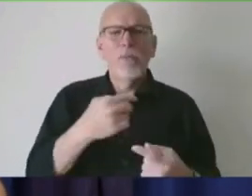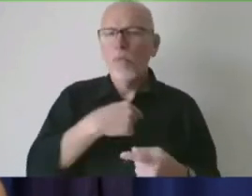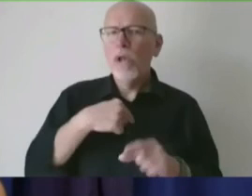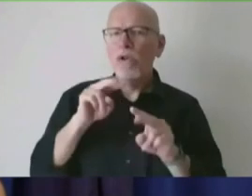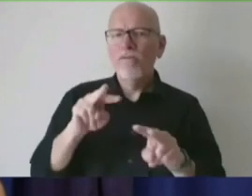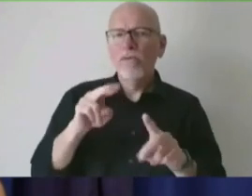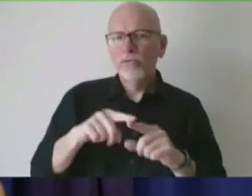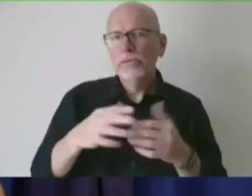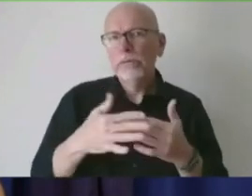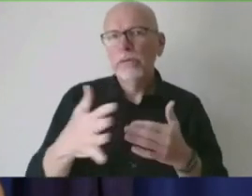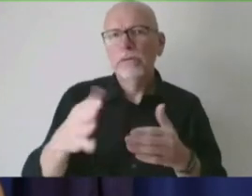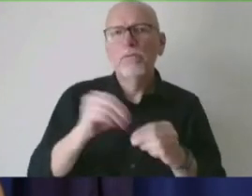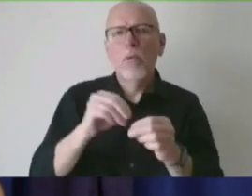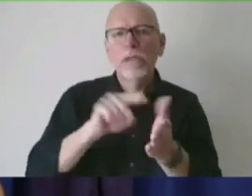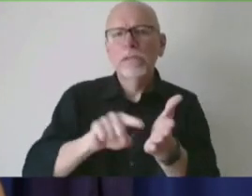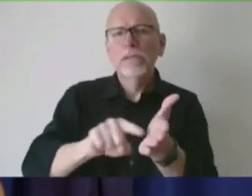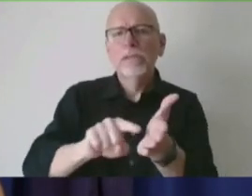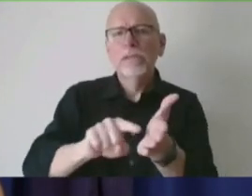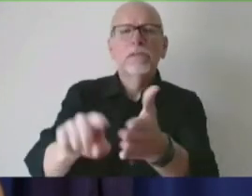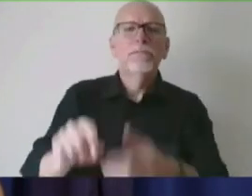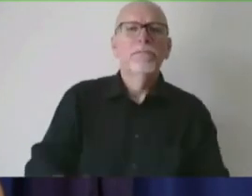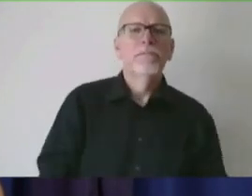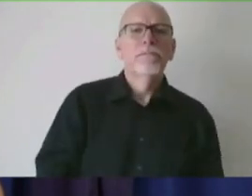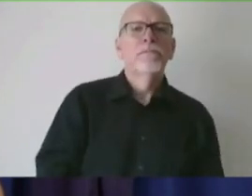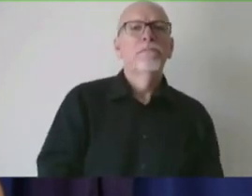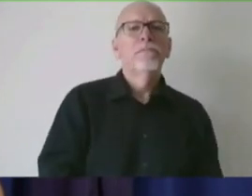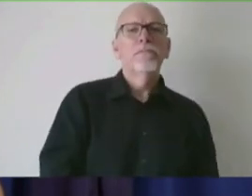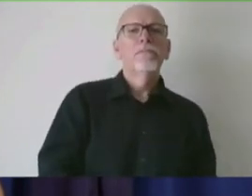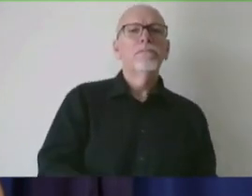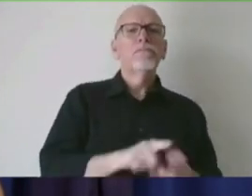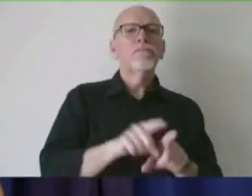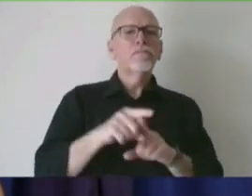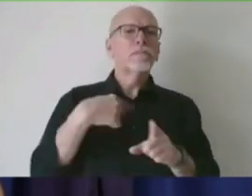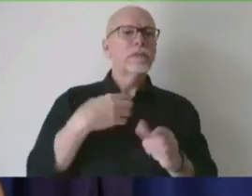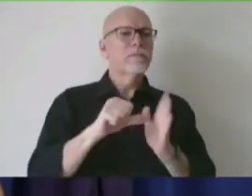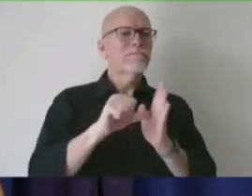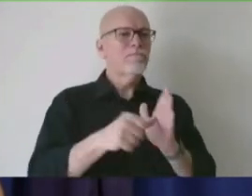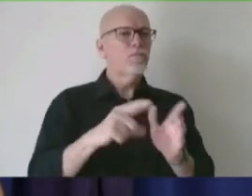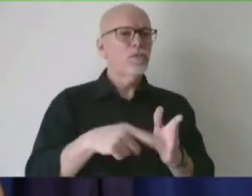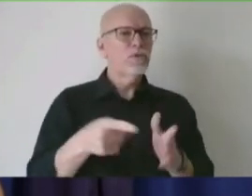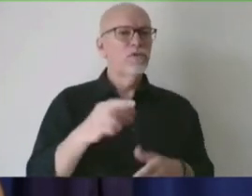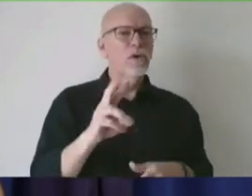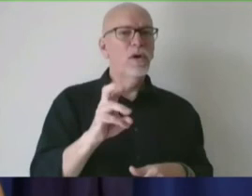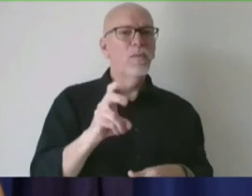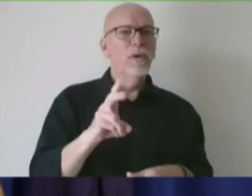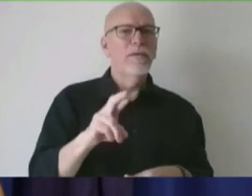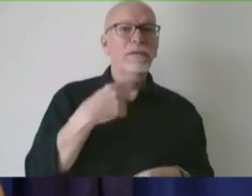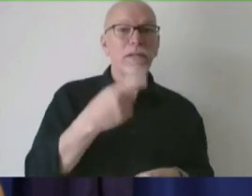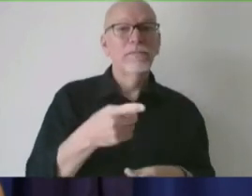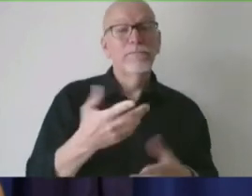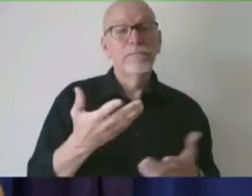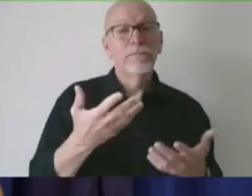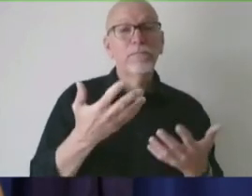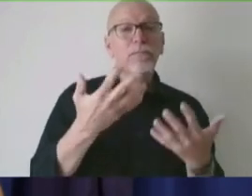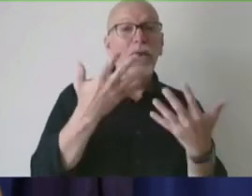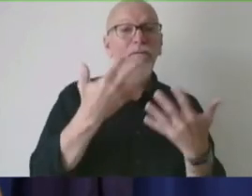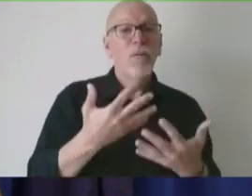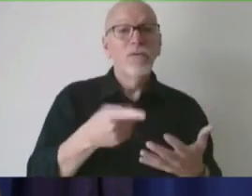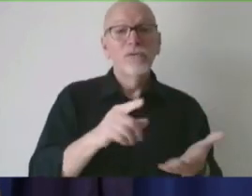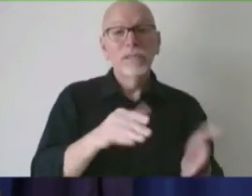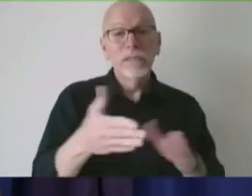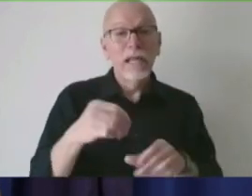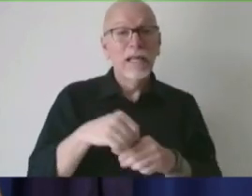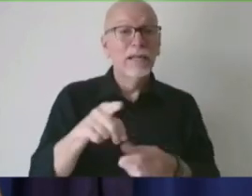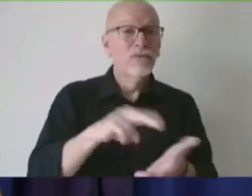the most recent data. I do want to reiterate what Dr. Weaver said, though, and the unfortunate 9 deaths that we've had in our long-term care facilities with